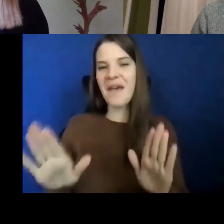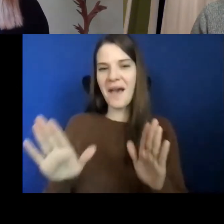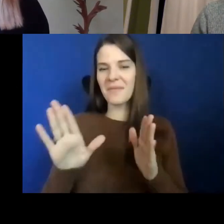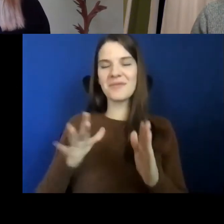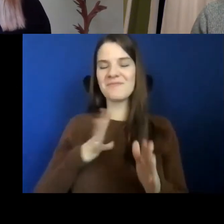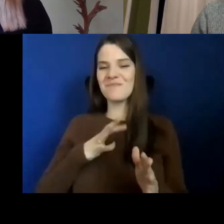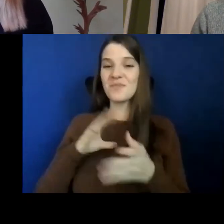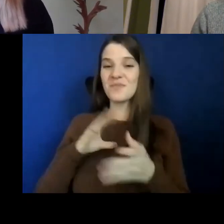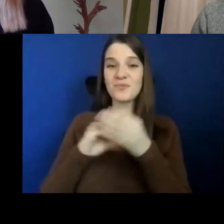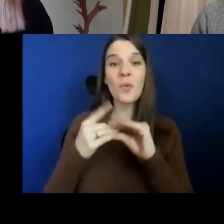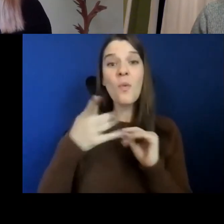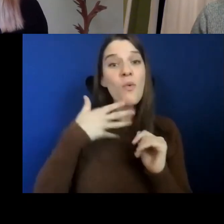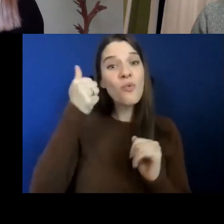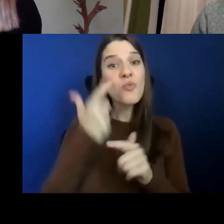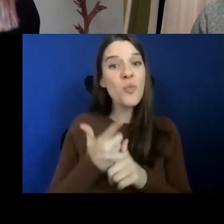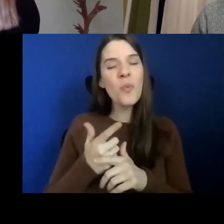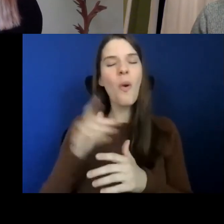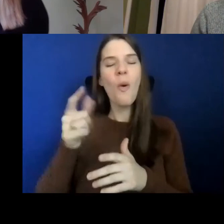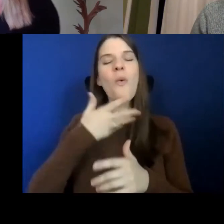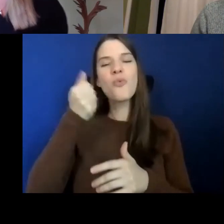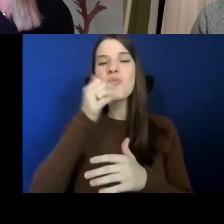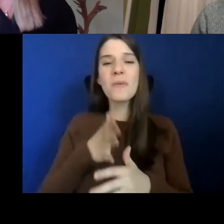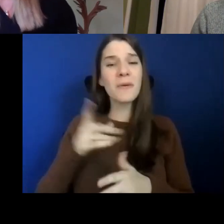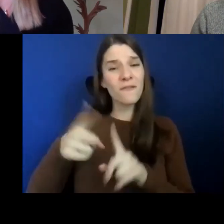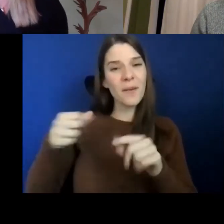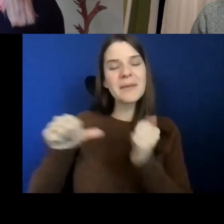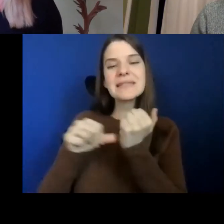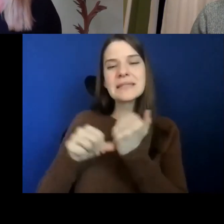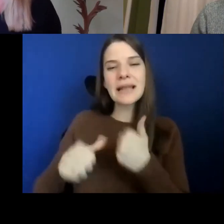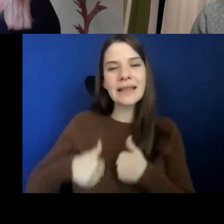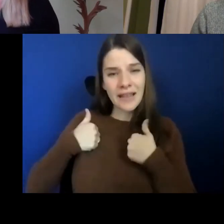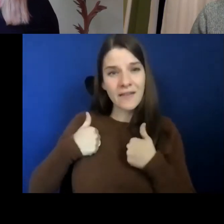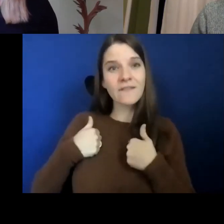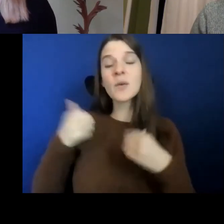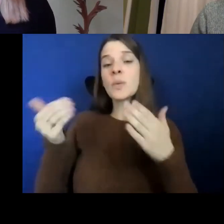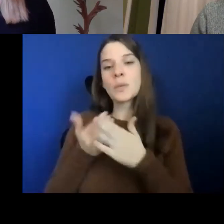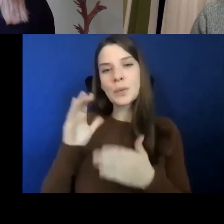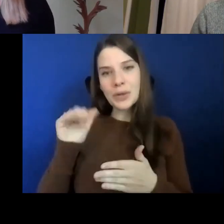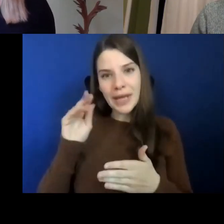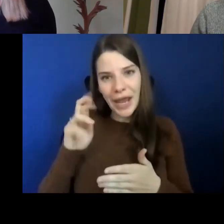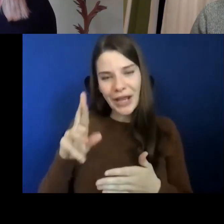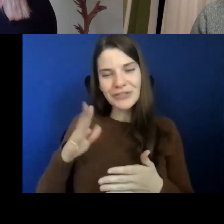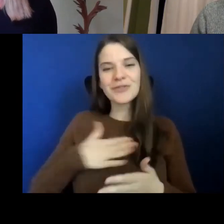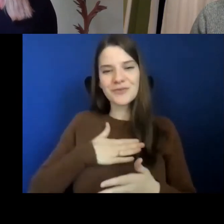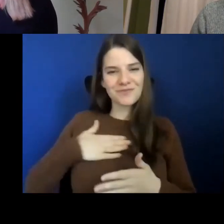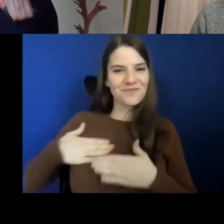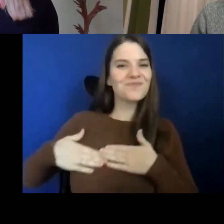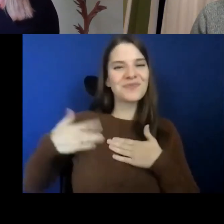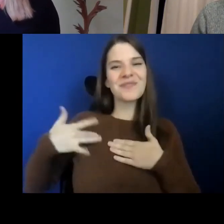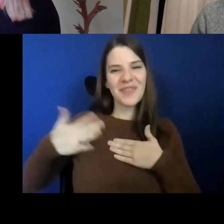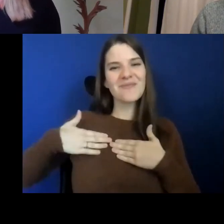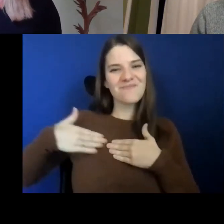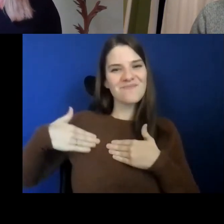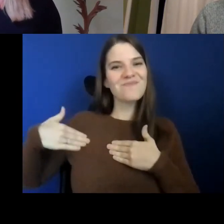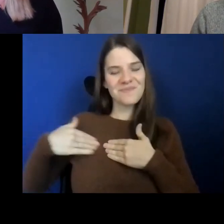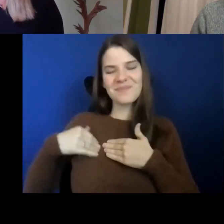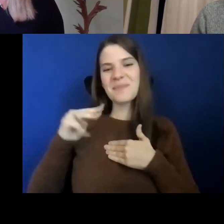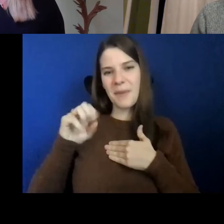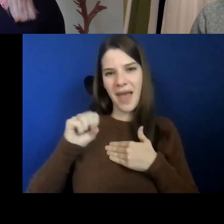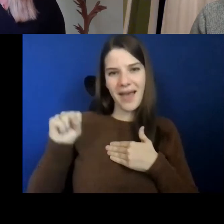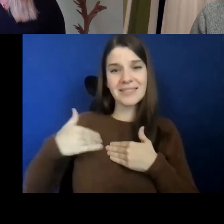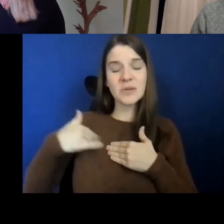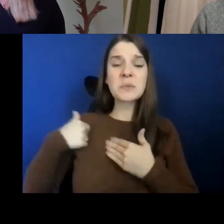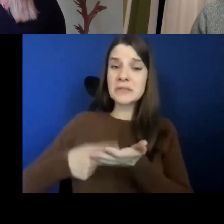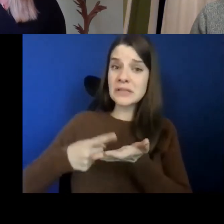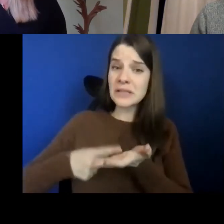an older woman coming from an assisted living, coming in with a new cancer, palpable mass. And we were doing a discussion around